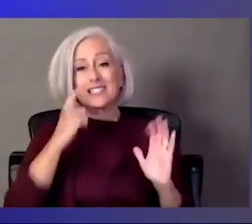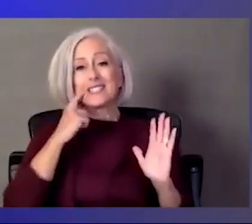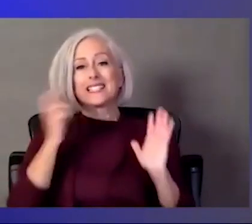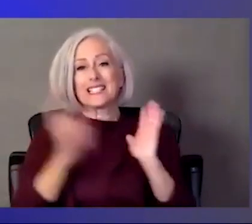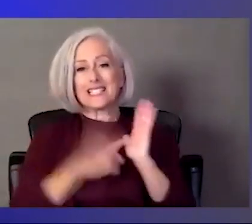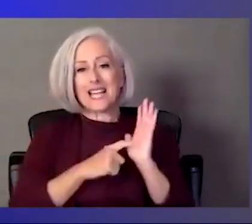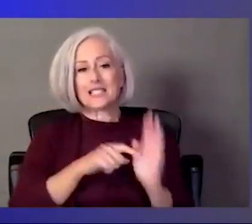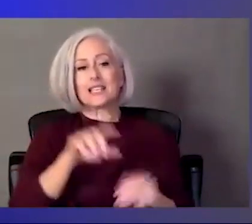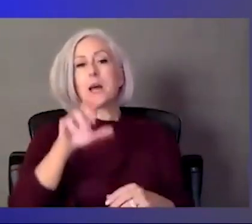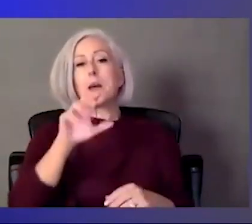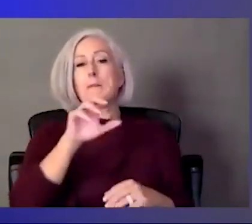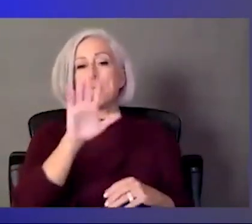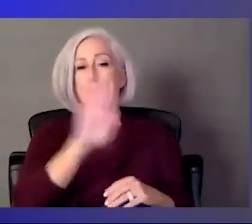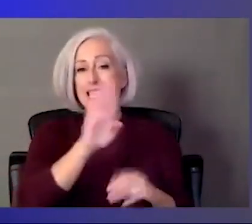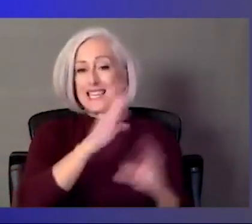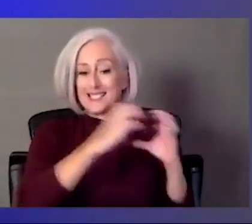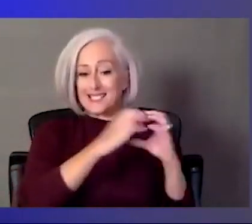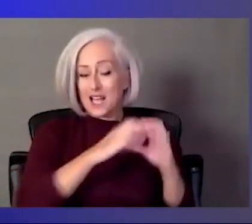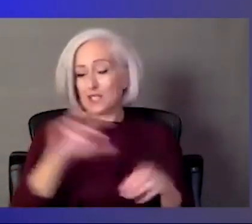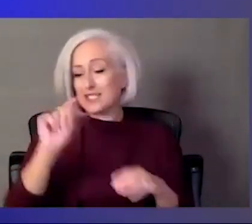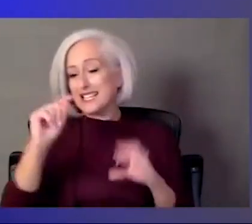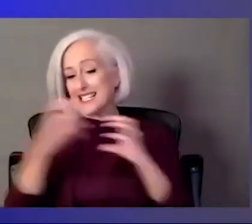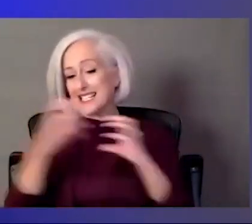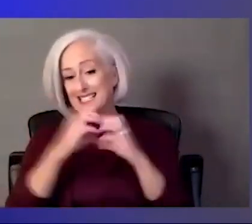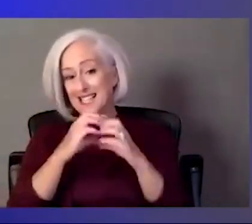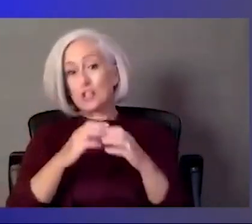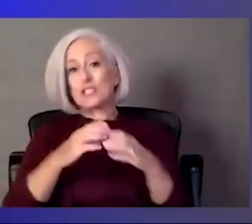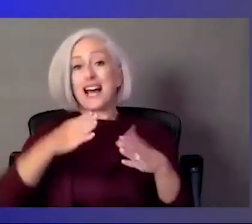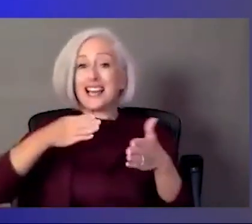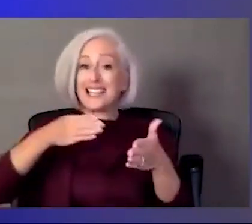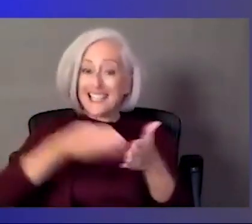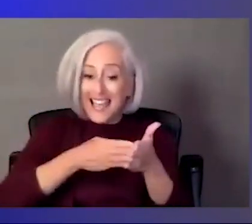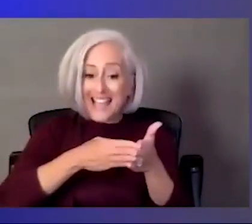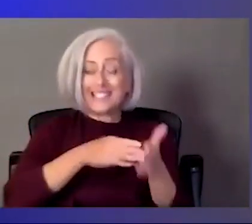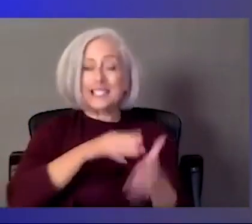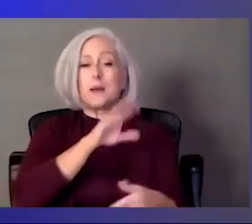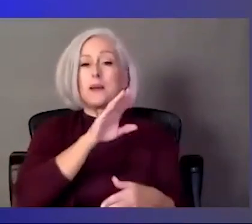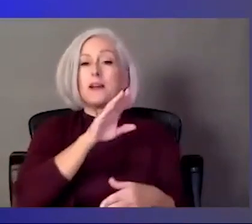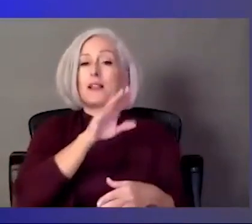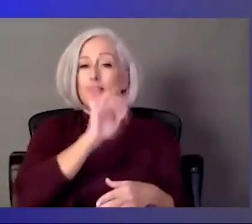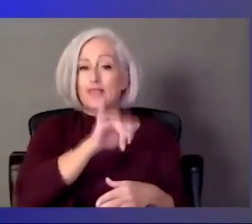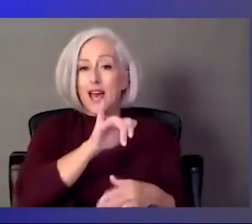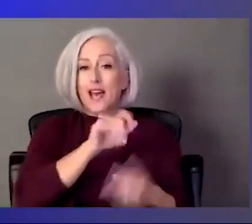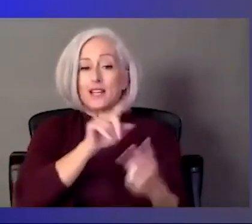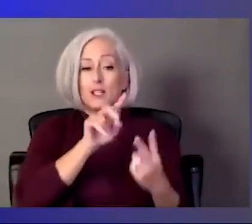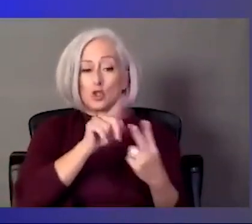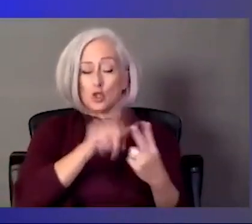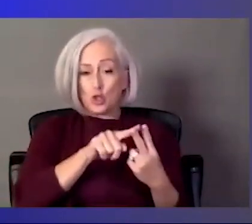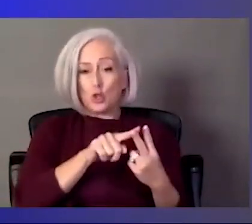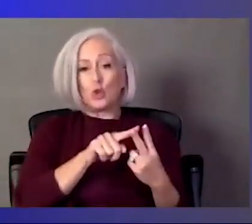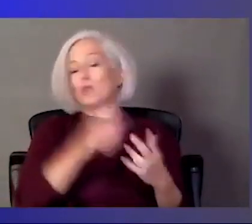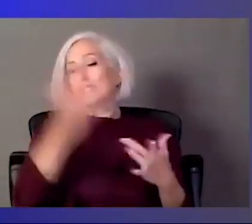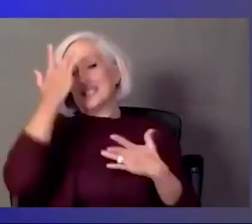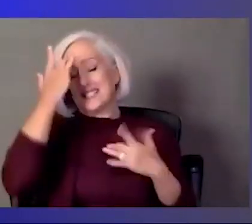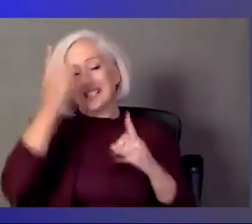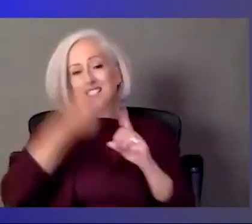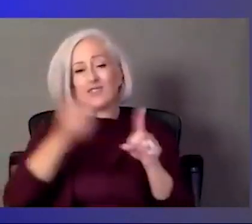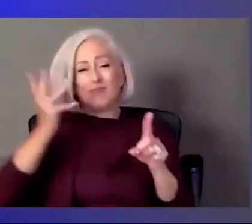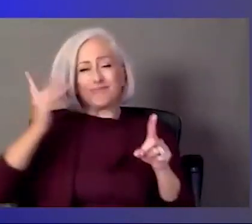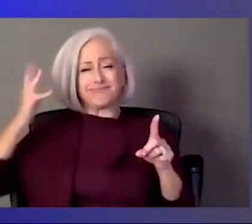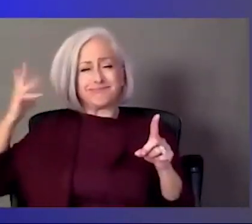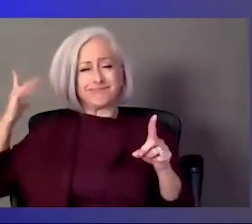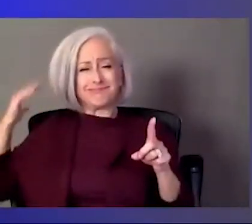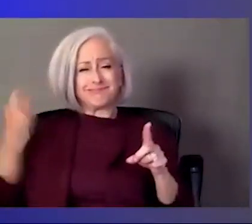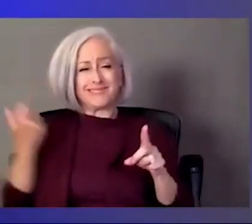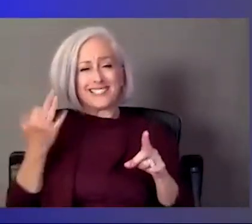patients against the great influenza virus in 18 and against smallpox. So these B cell, memory B